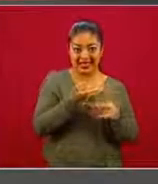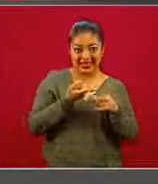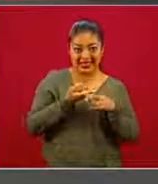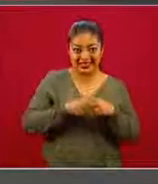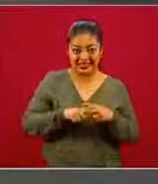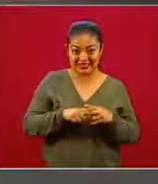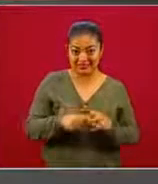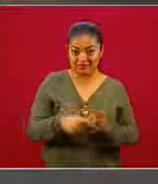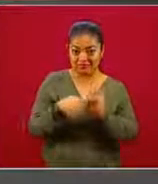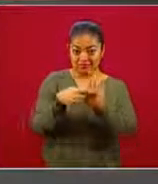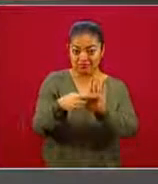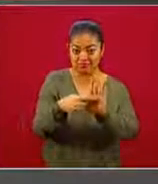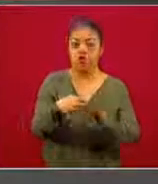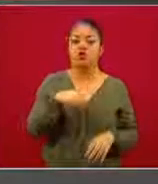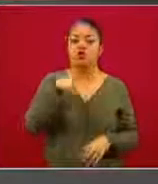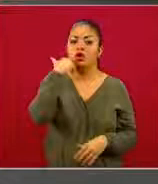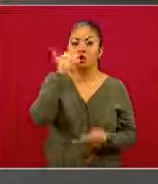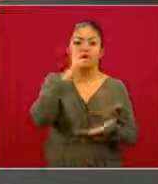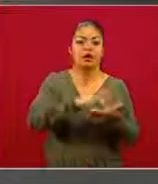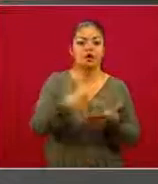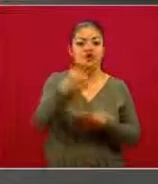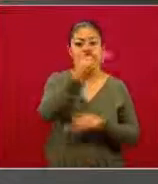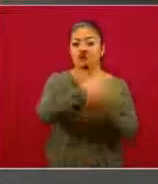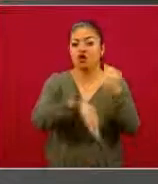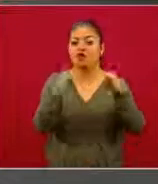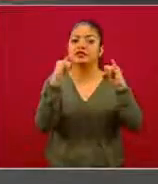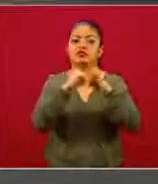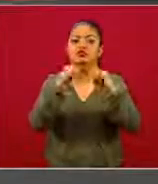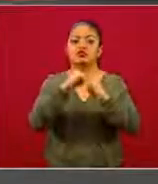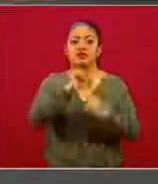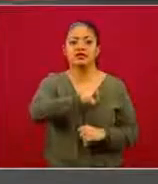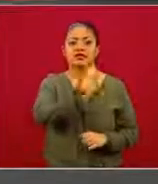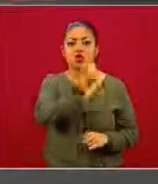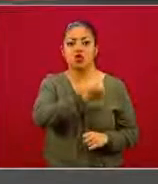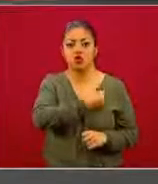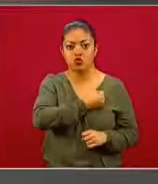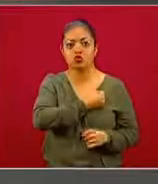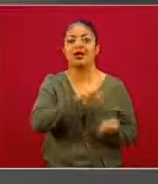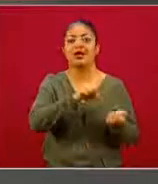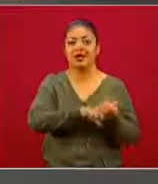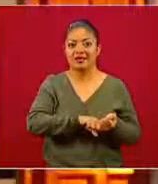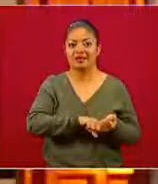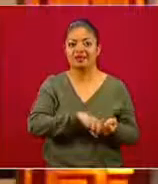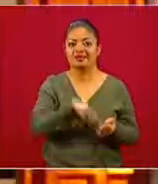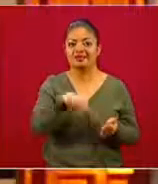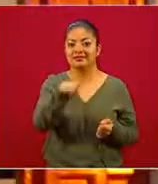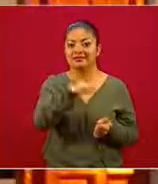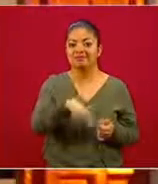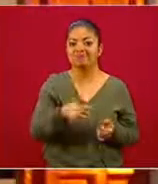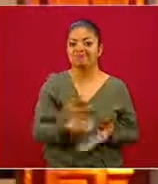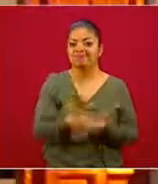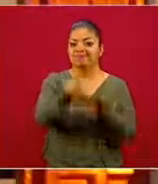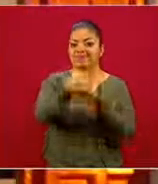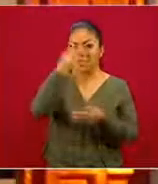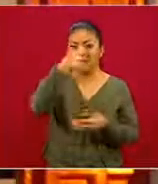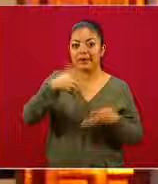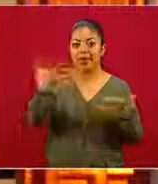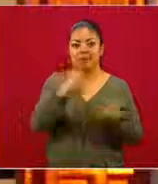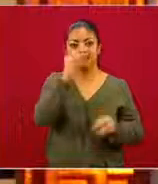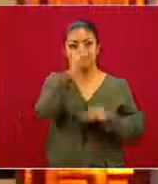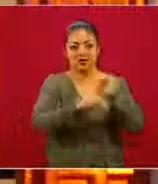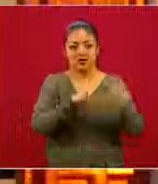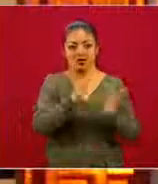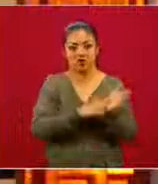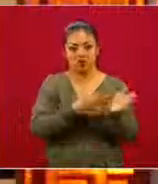Before I present the information to you, I would like to say thank you so much to the health institutions and to the institutions who